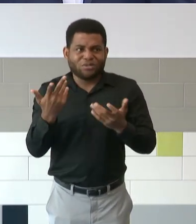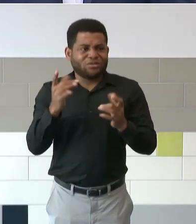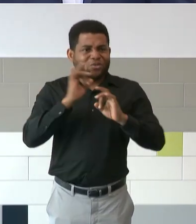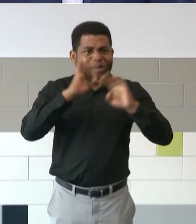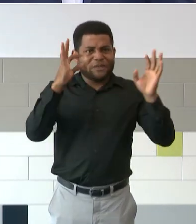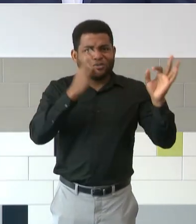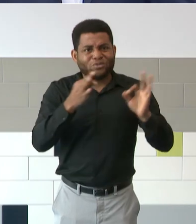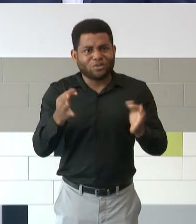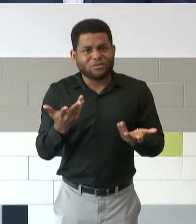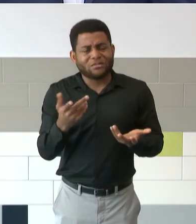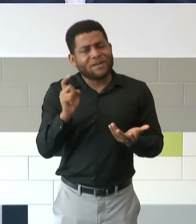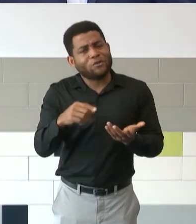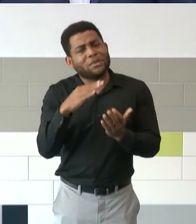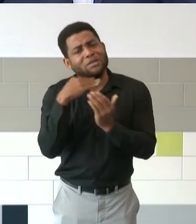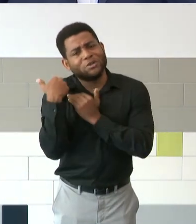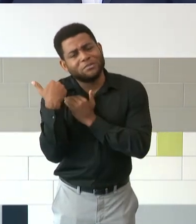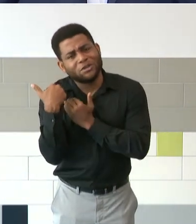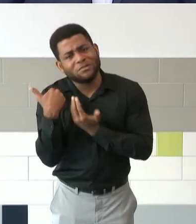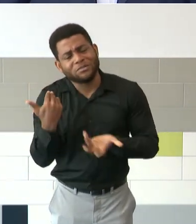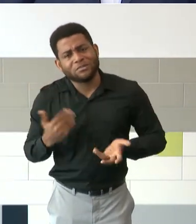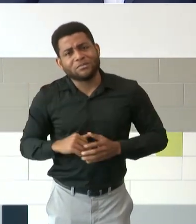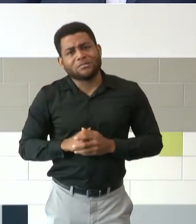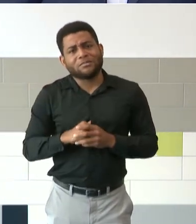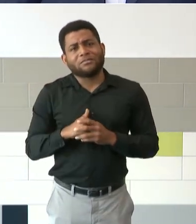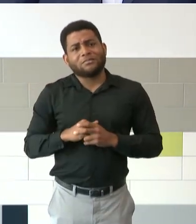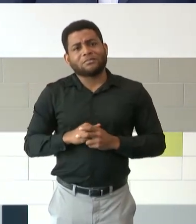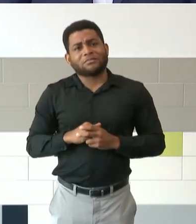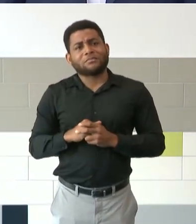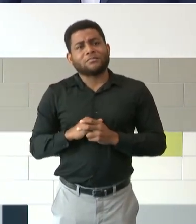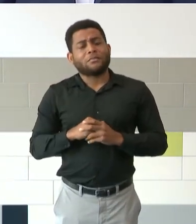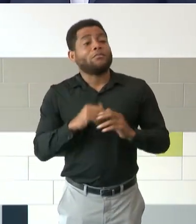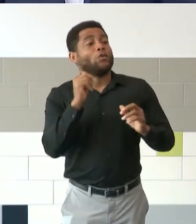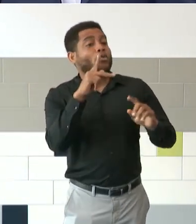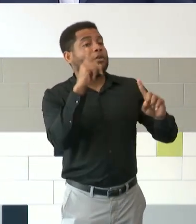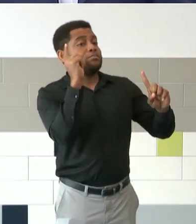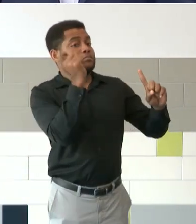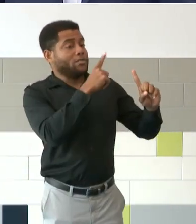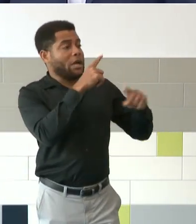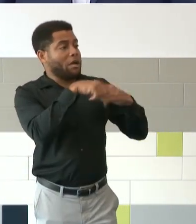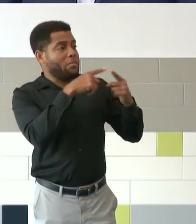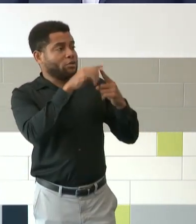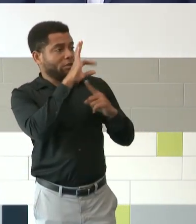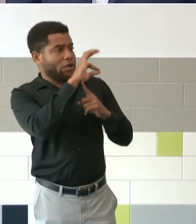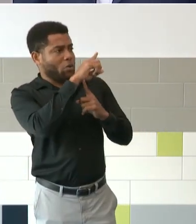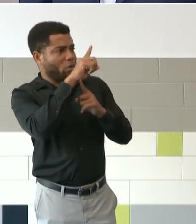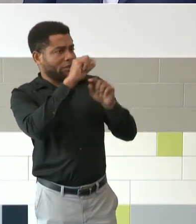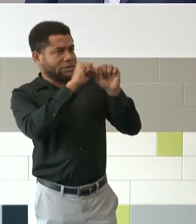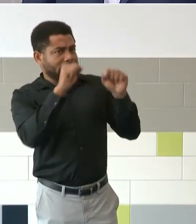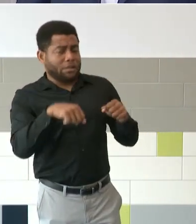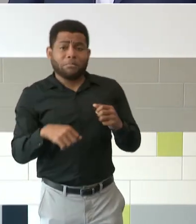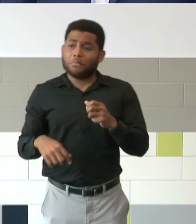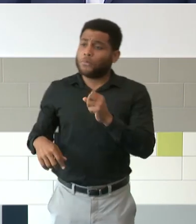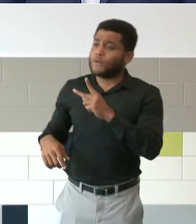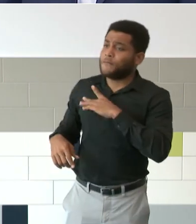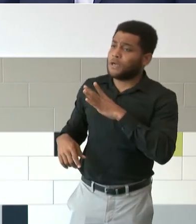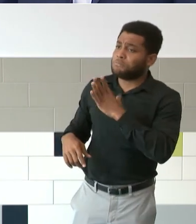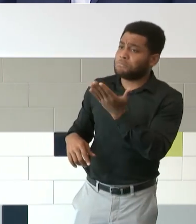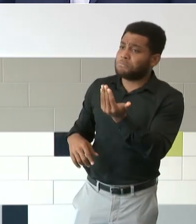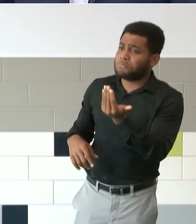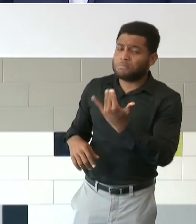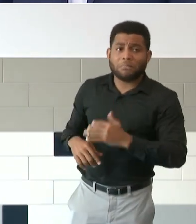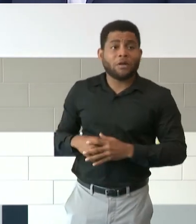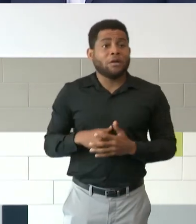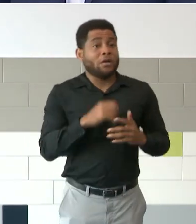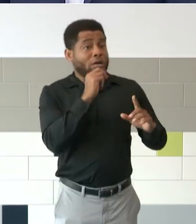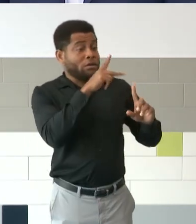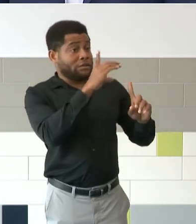accountable. I've got a question about the 911 system. Sure. Would you agree that DC residents deserve more from